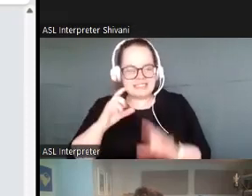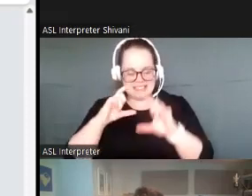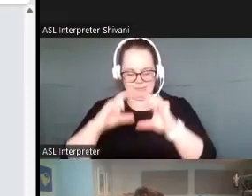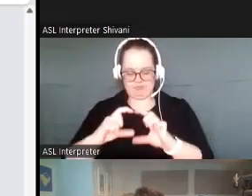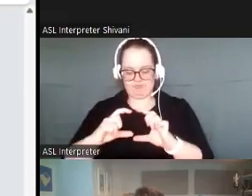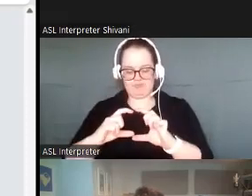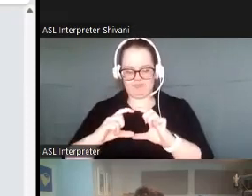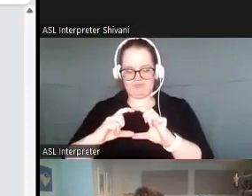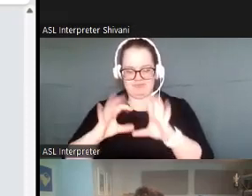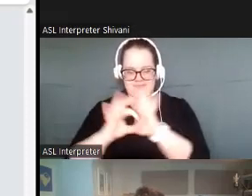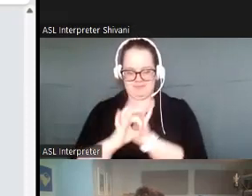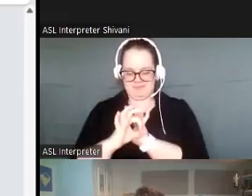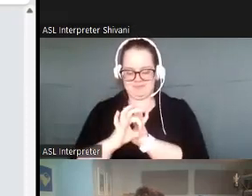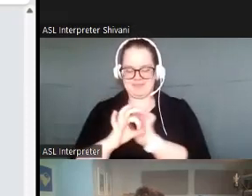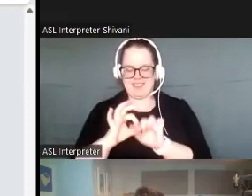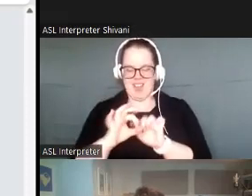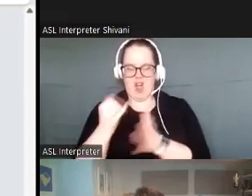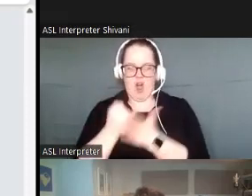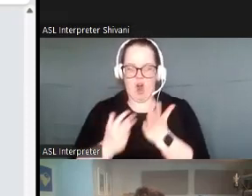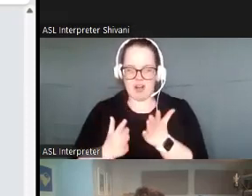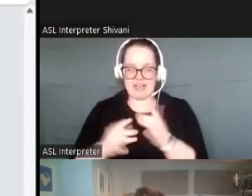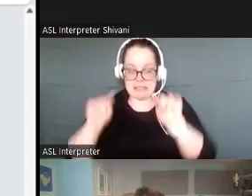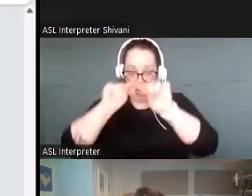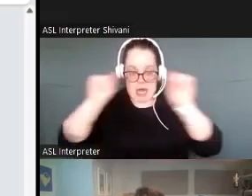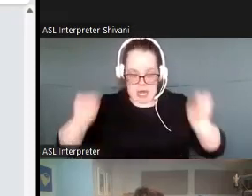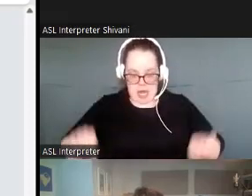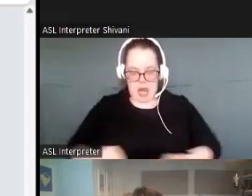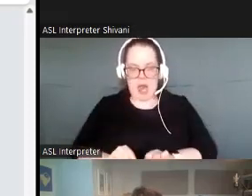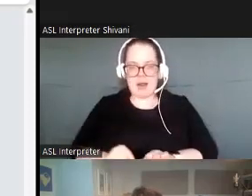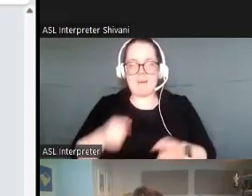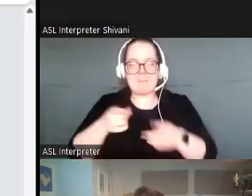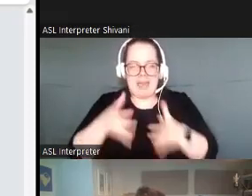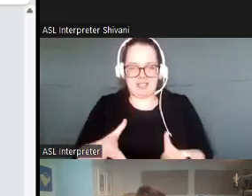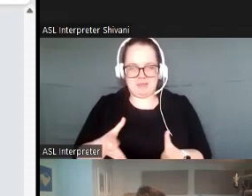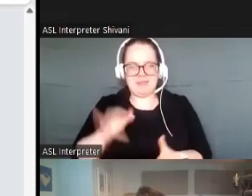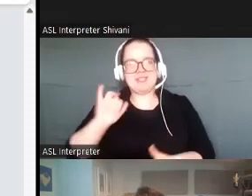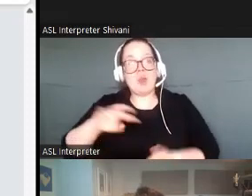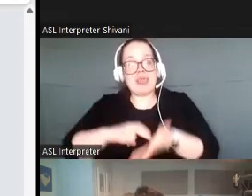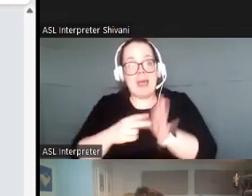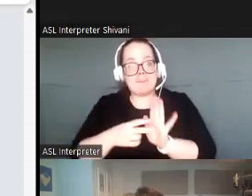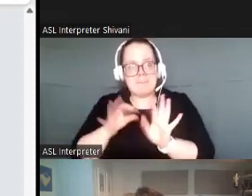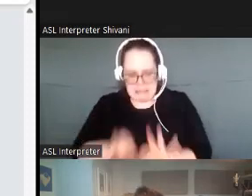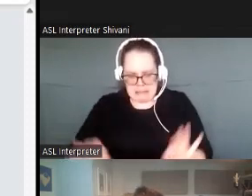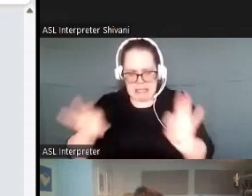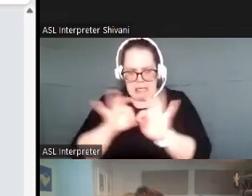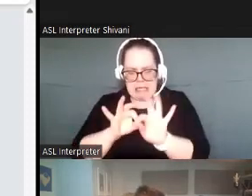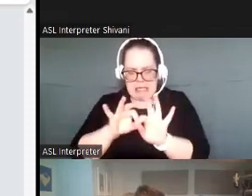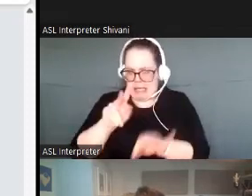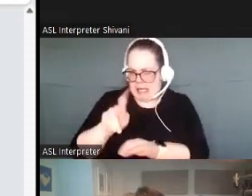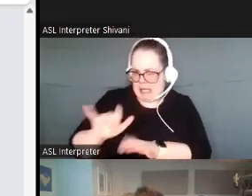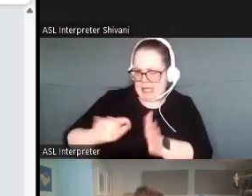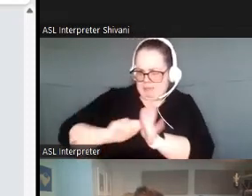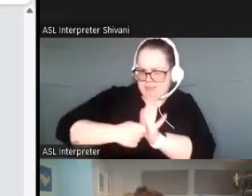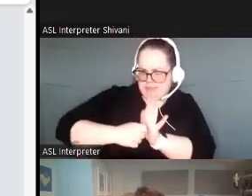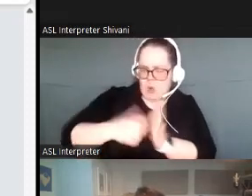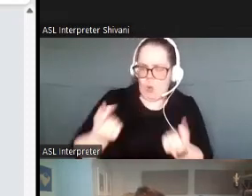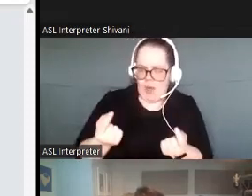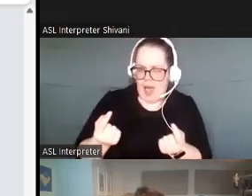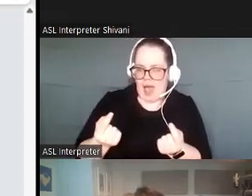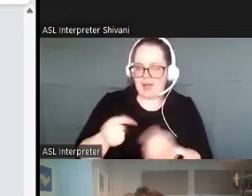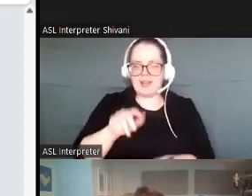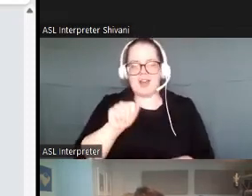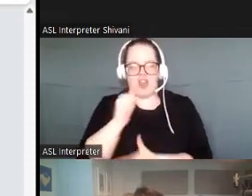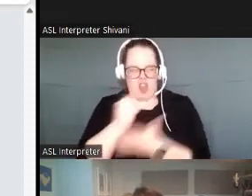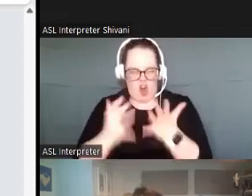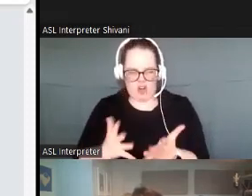management is in yellow going all around, which means the artist is the key, but I'm the wheel. I'm kind of making all